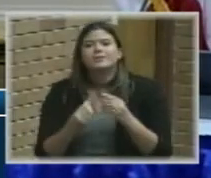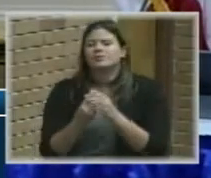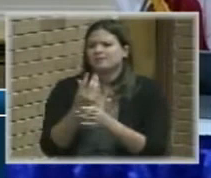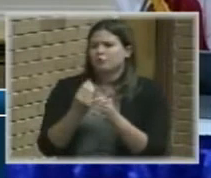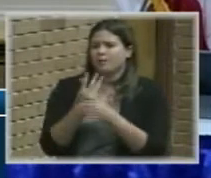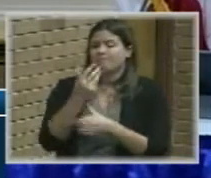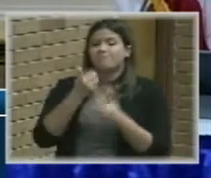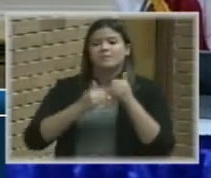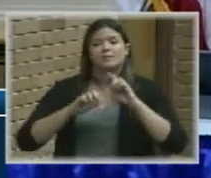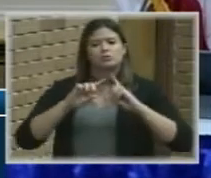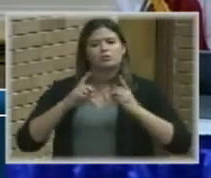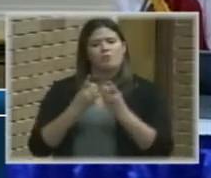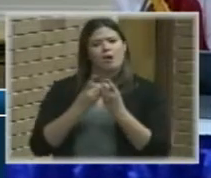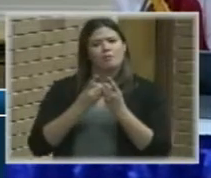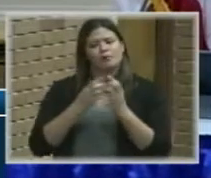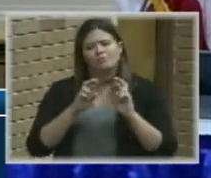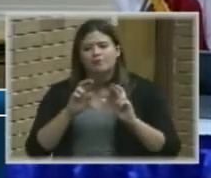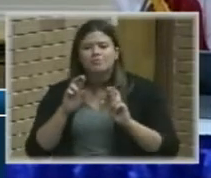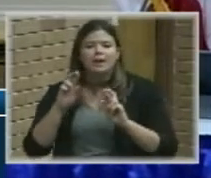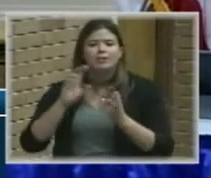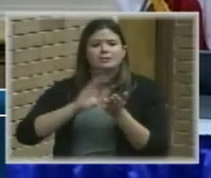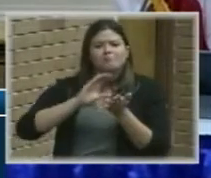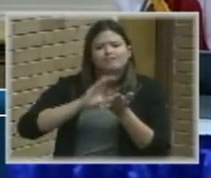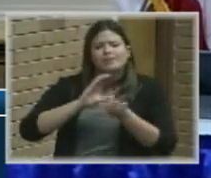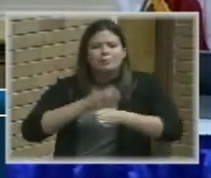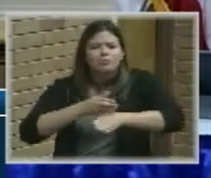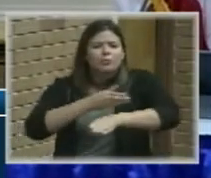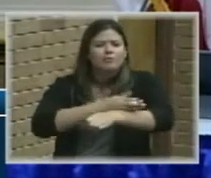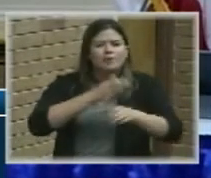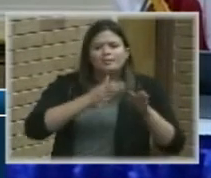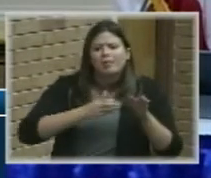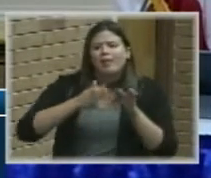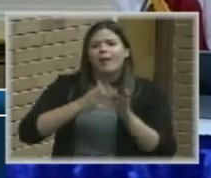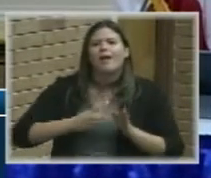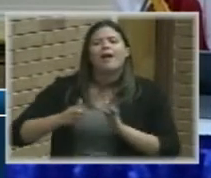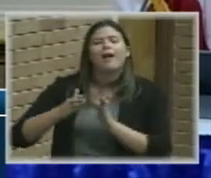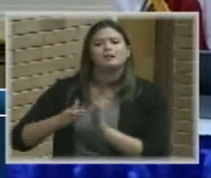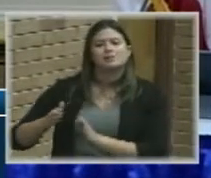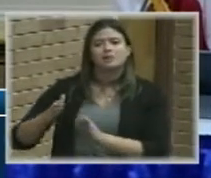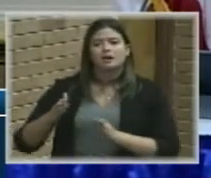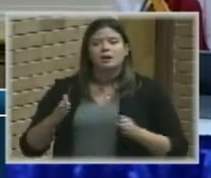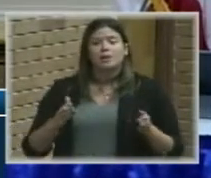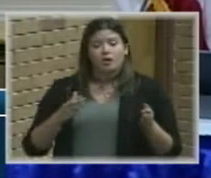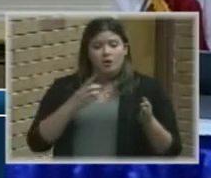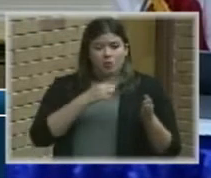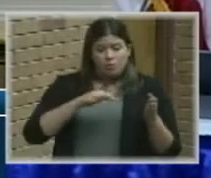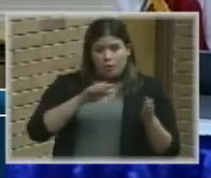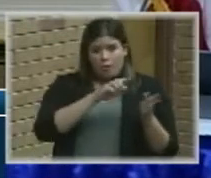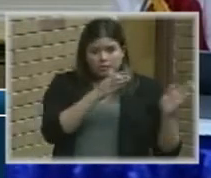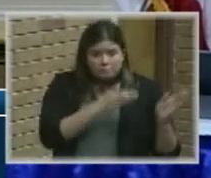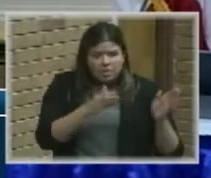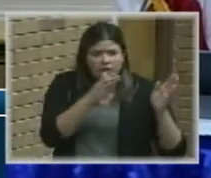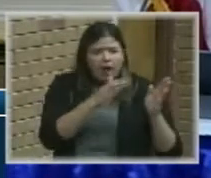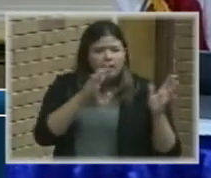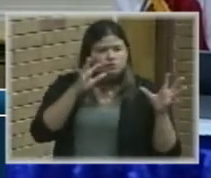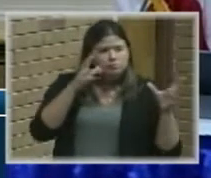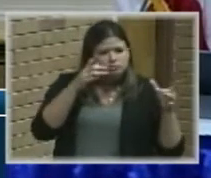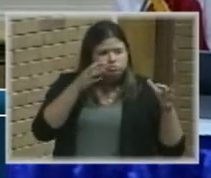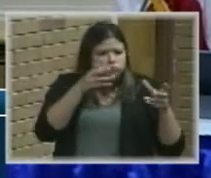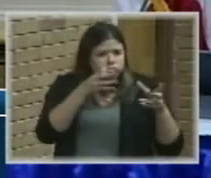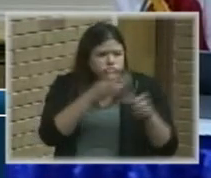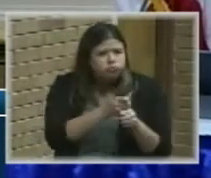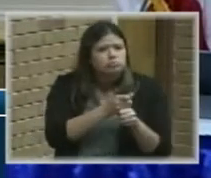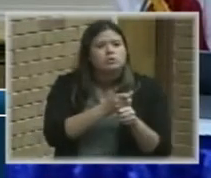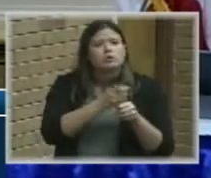prepares capital improvement plans that are consolidated into a capital